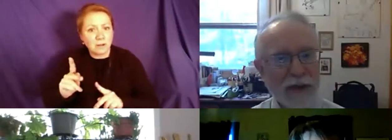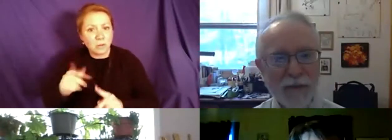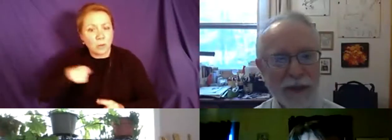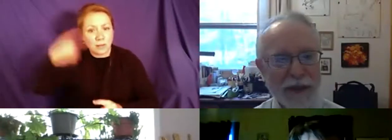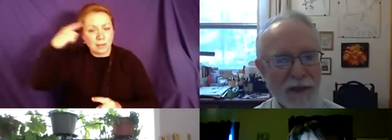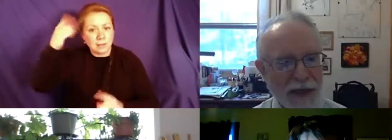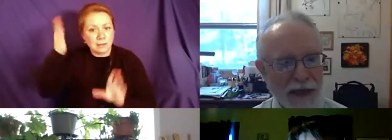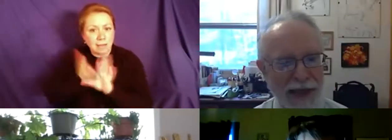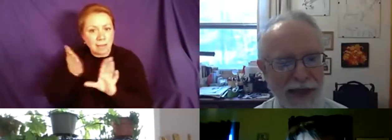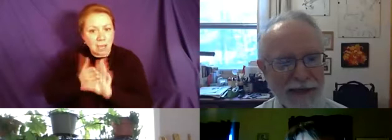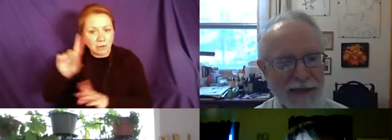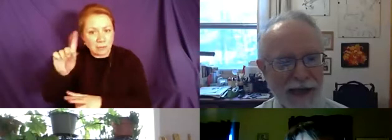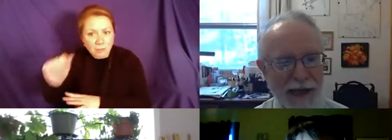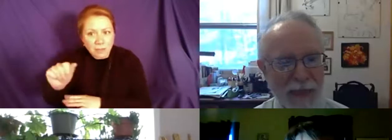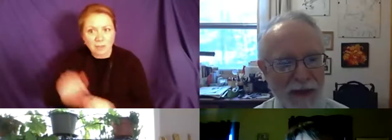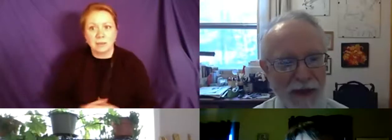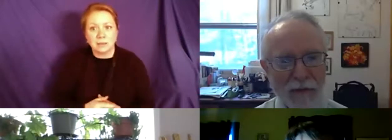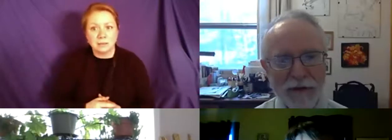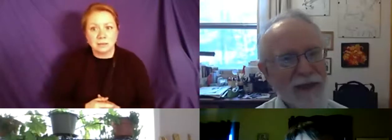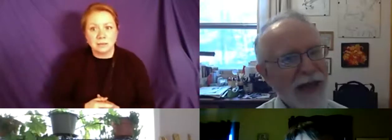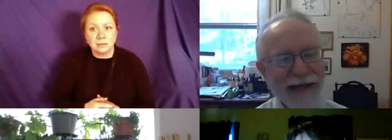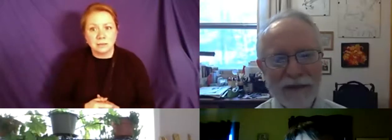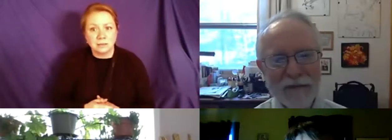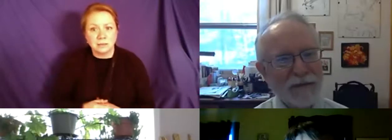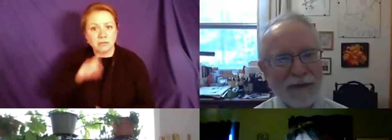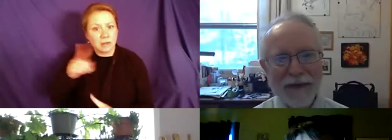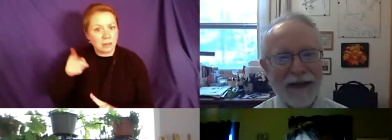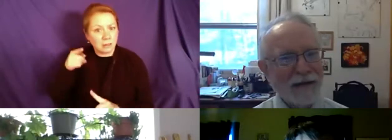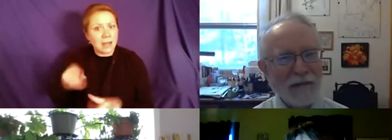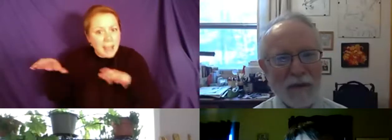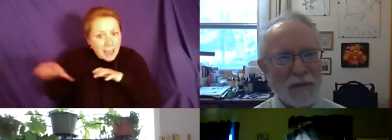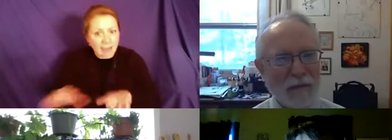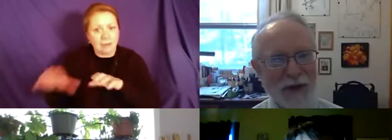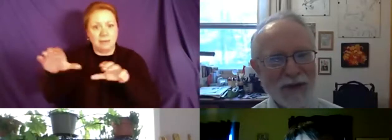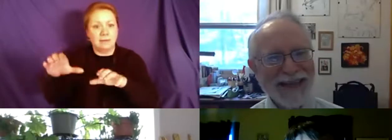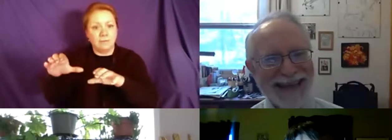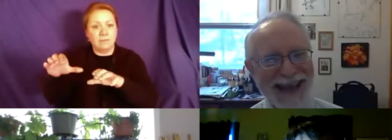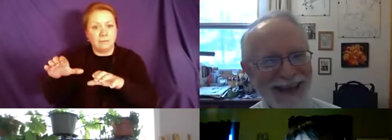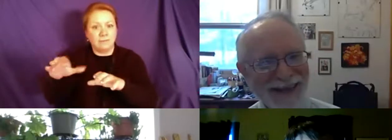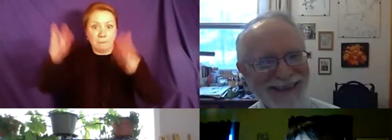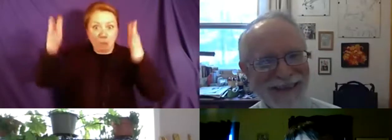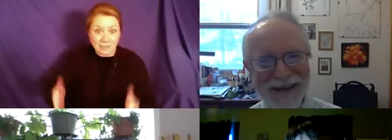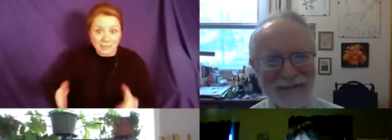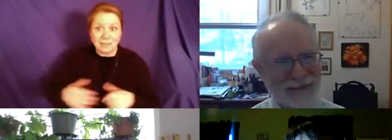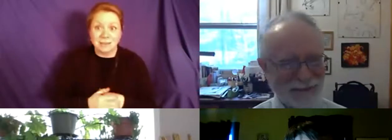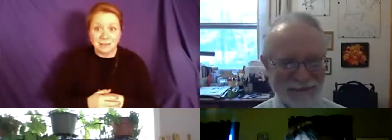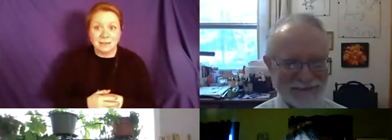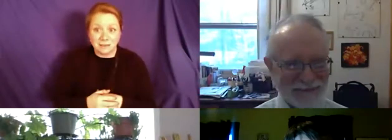psychiatric disabilities, and a real active person. And you